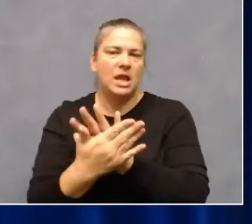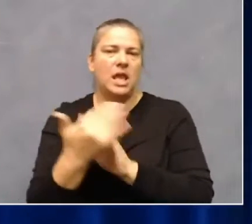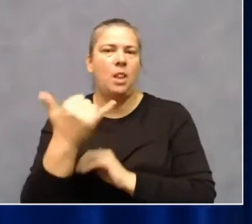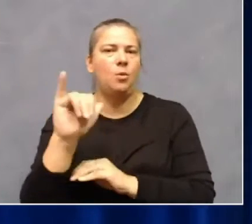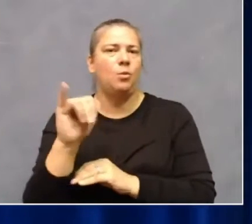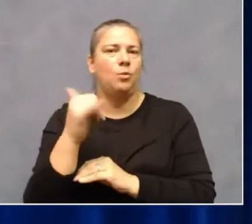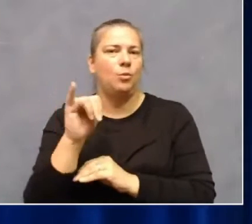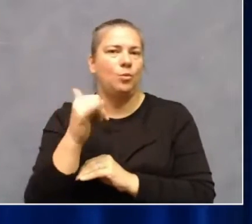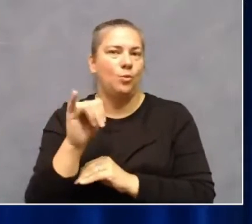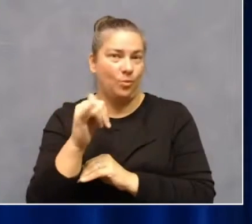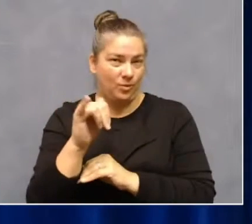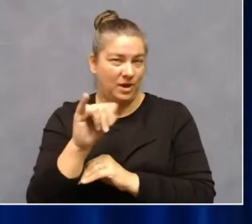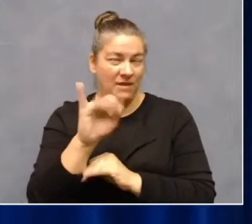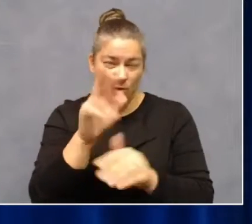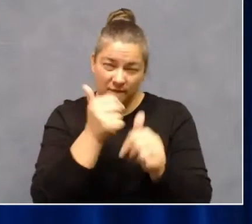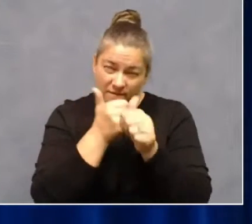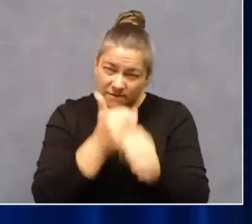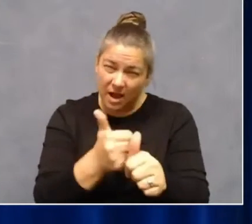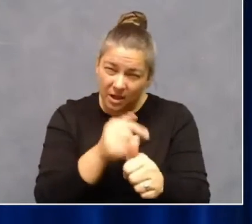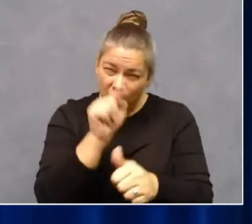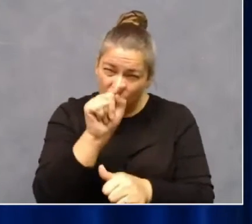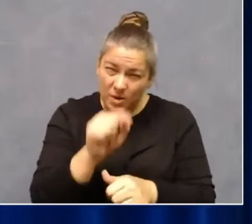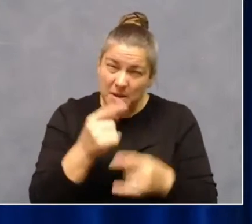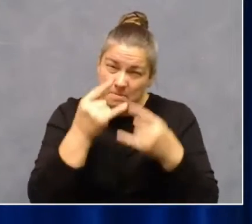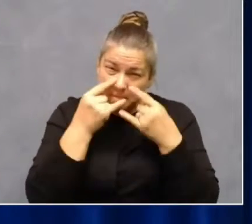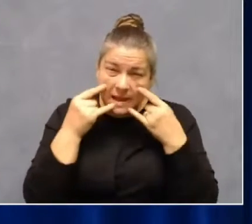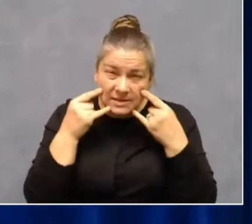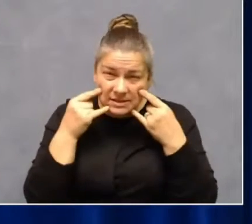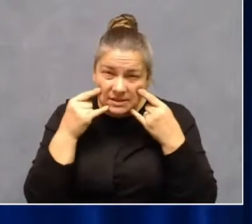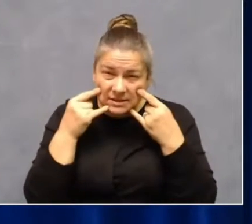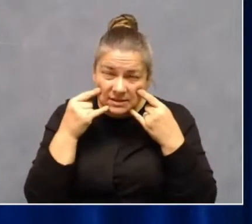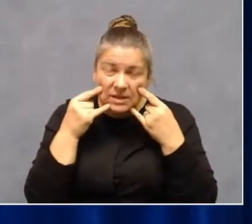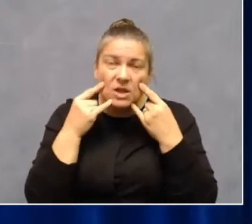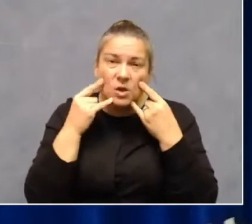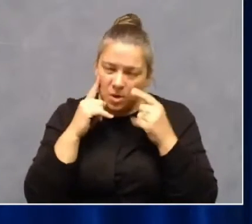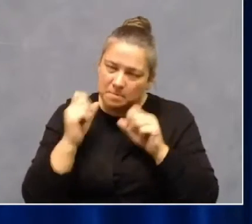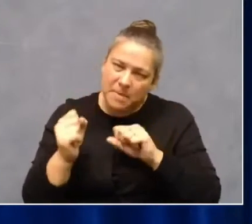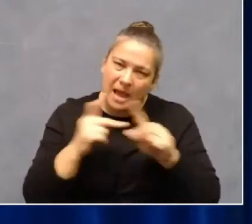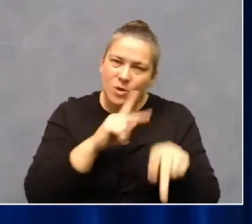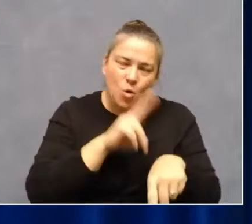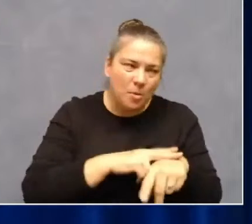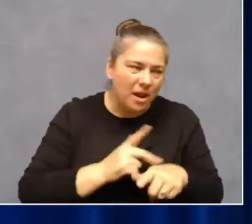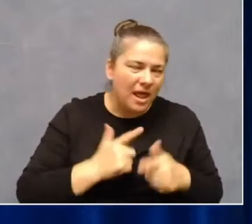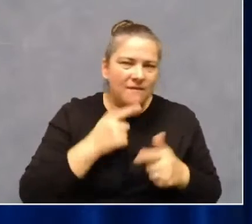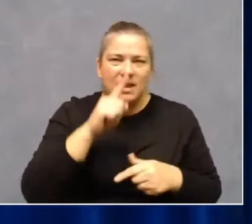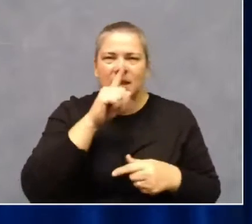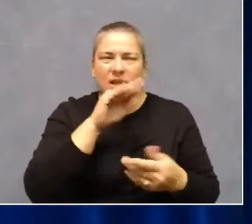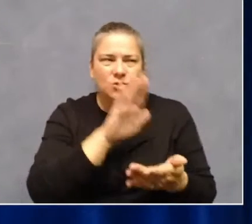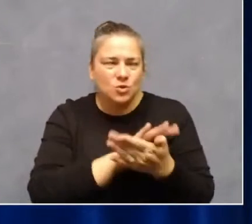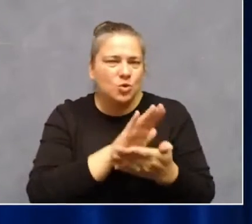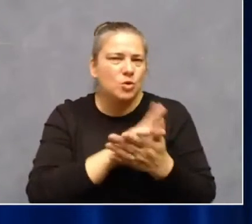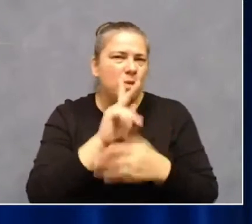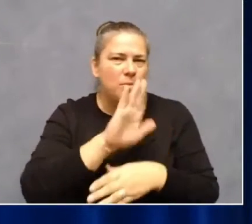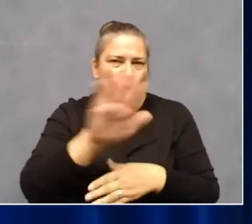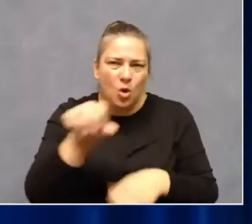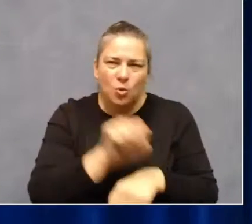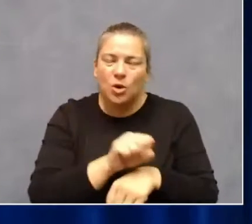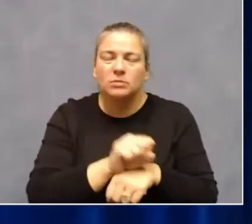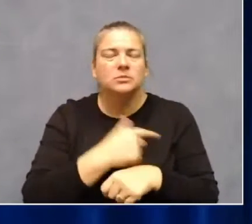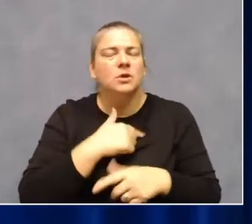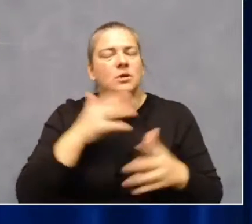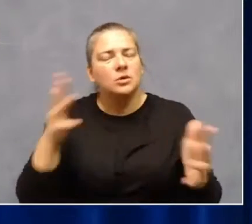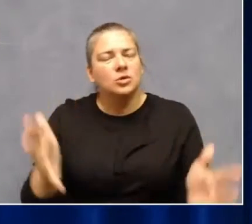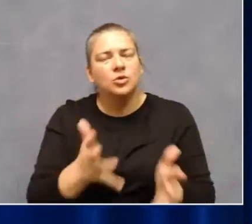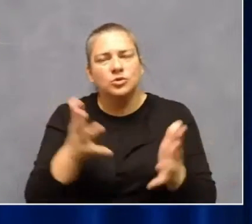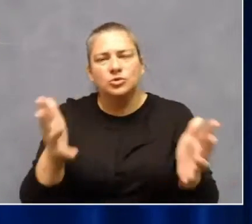followed this guidance and wore these masks, we could get back to more normal life, have kids in school, people at work. So I have to encourage you,